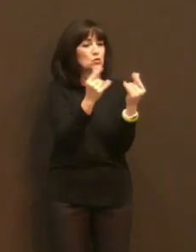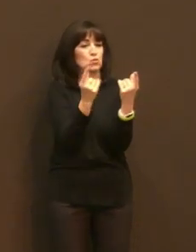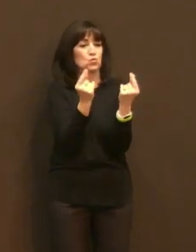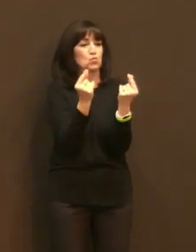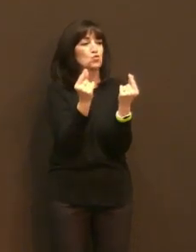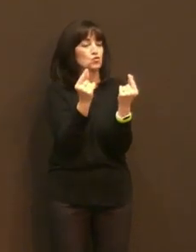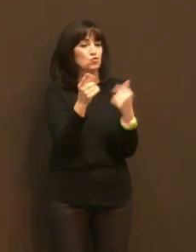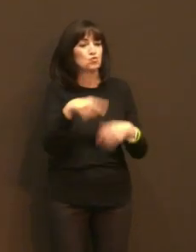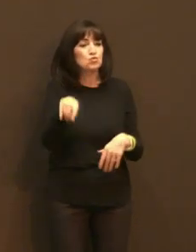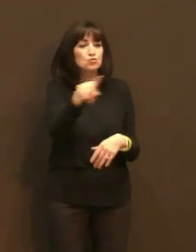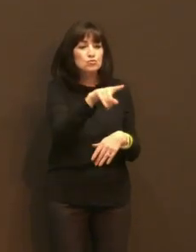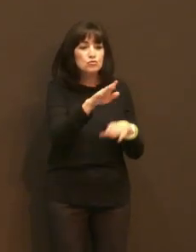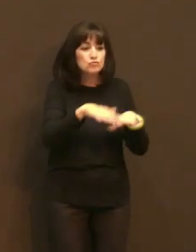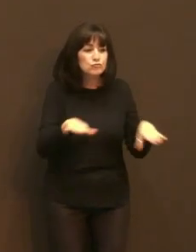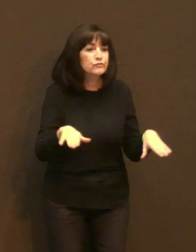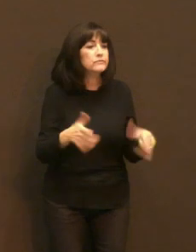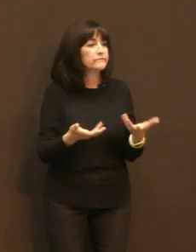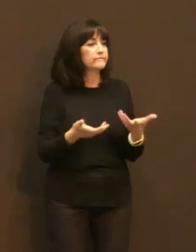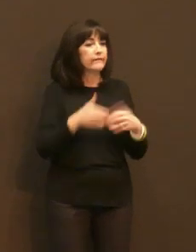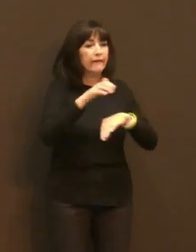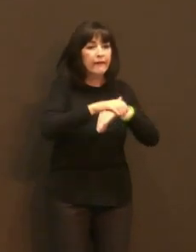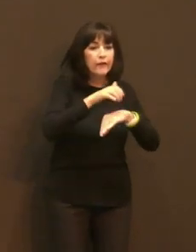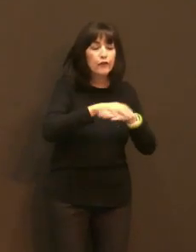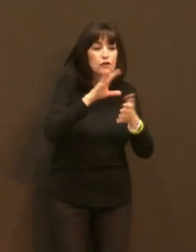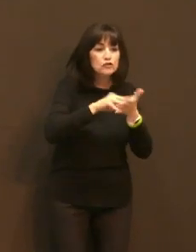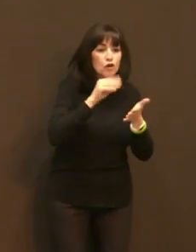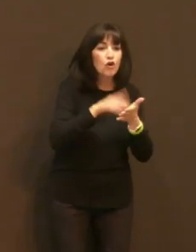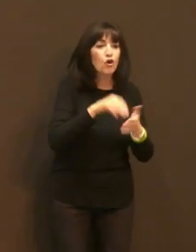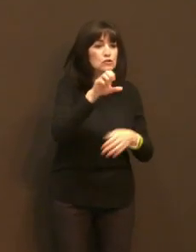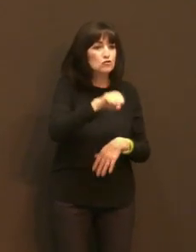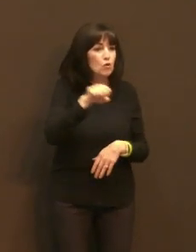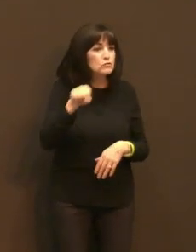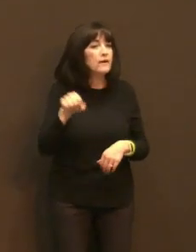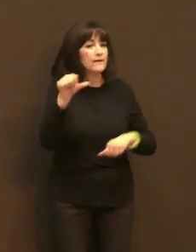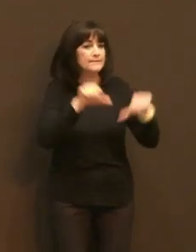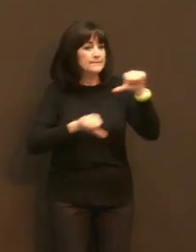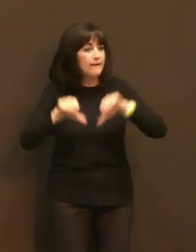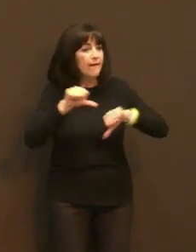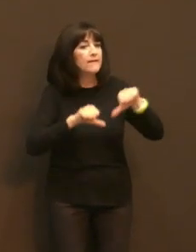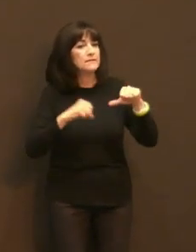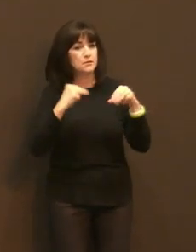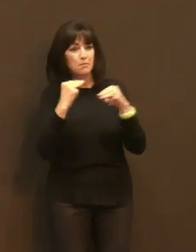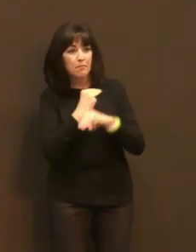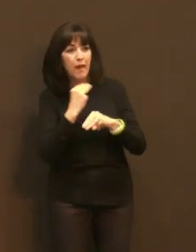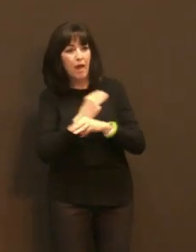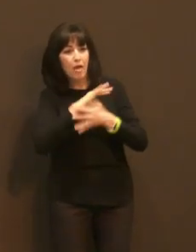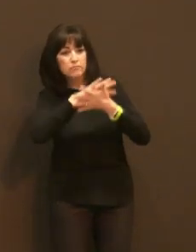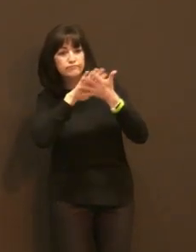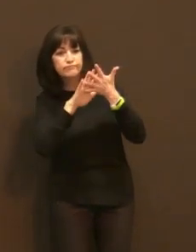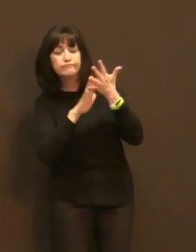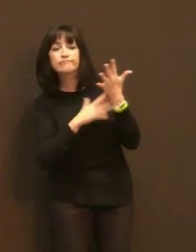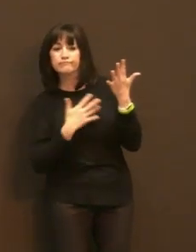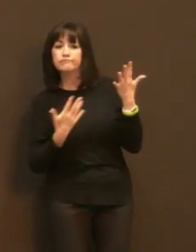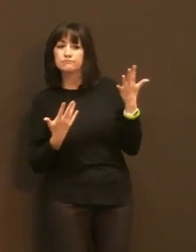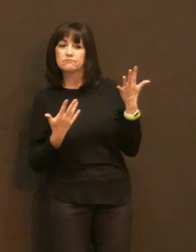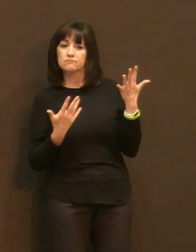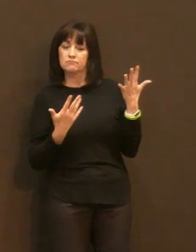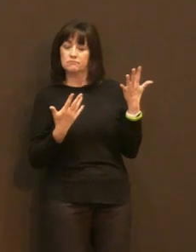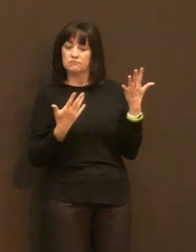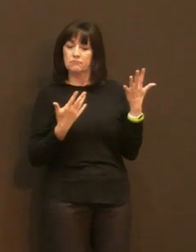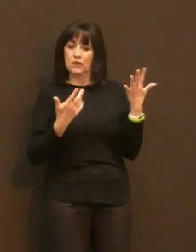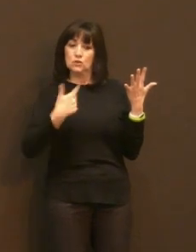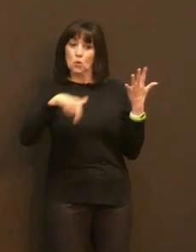English language arts, social studies, science, math, and so that'll be the focus. And I think part